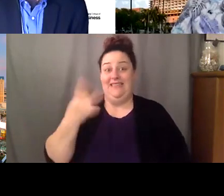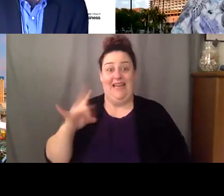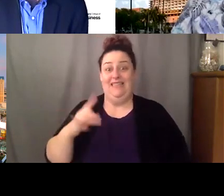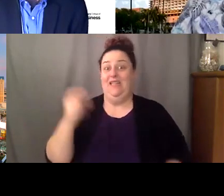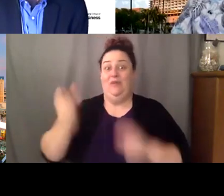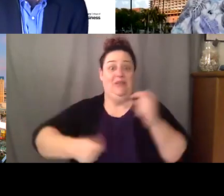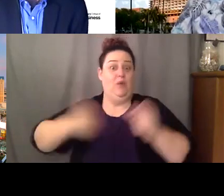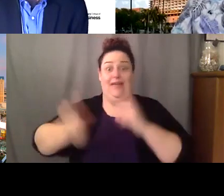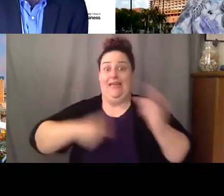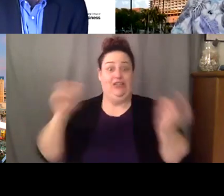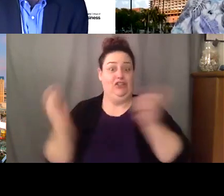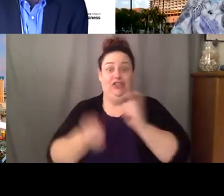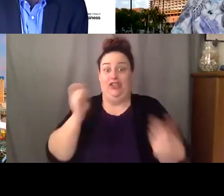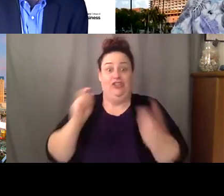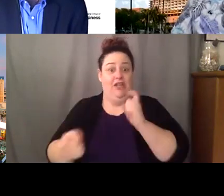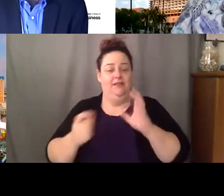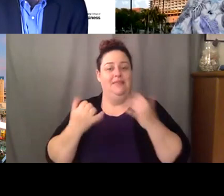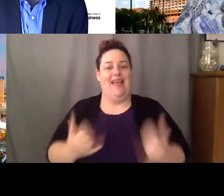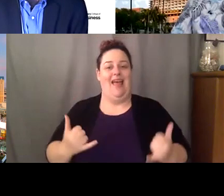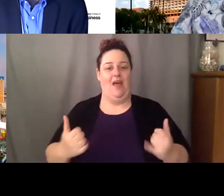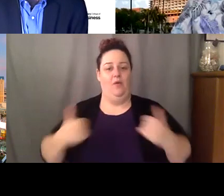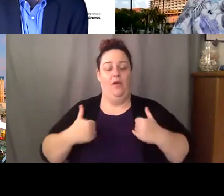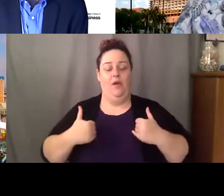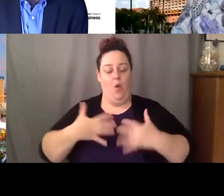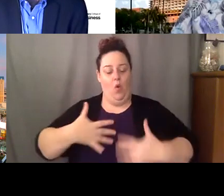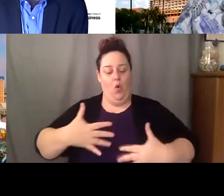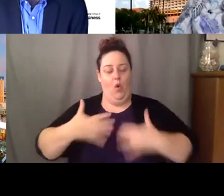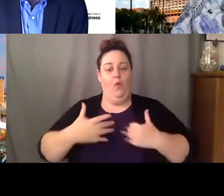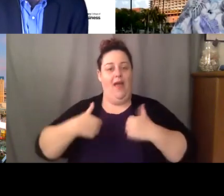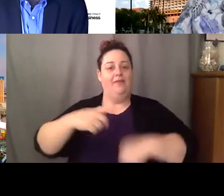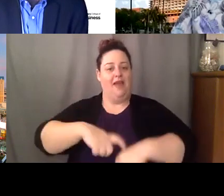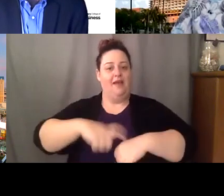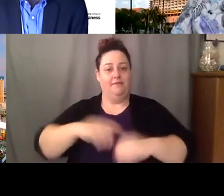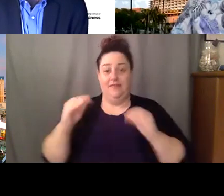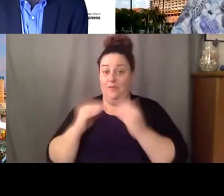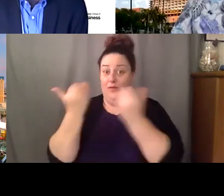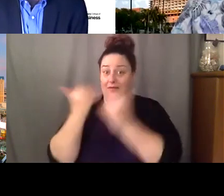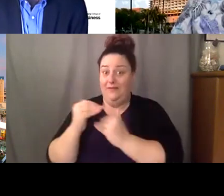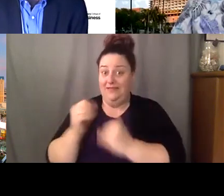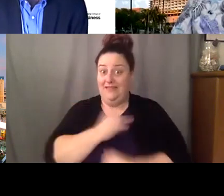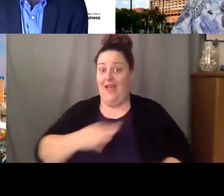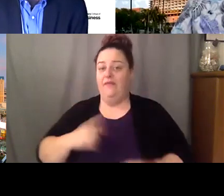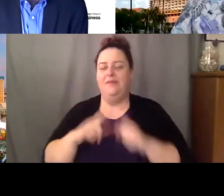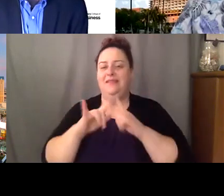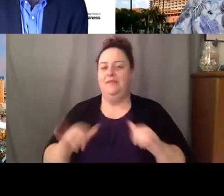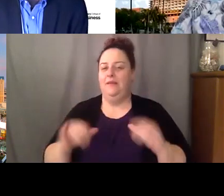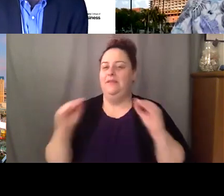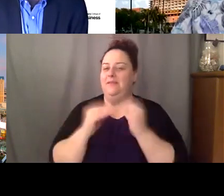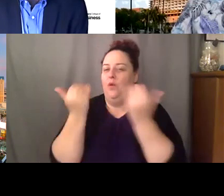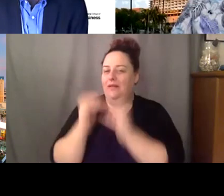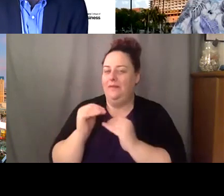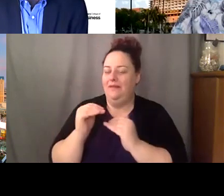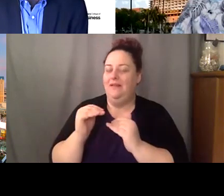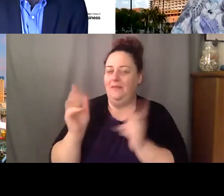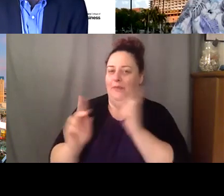It was nonstop. But now we have time, even though it's a more limited staff, it's also more limited guest count. So